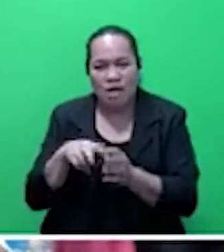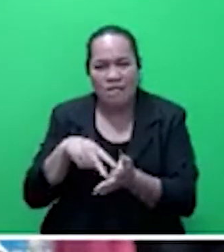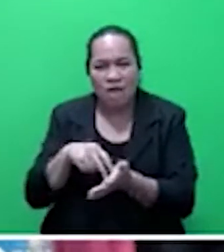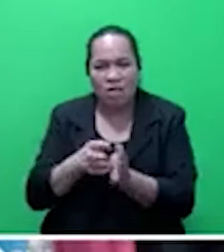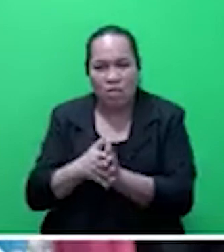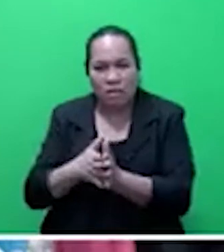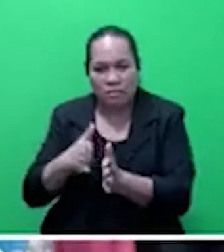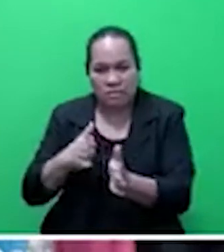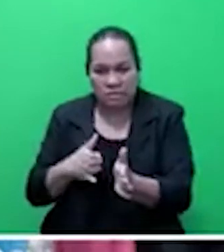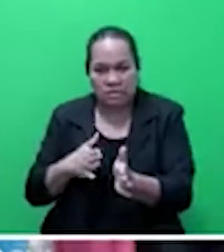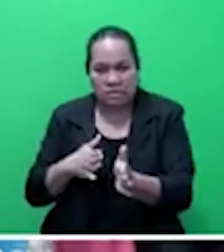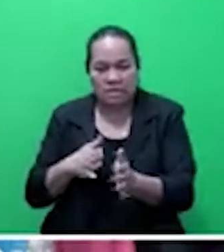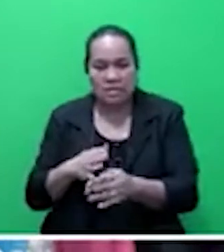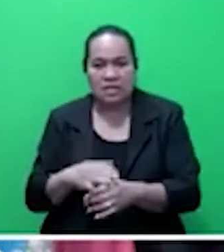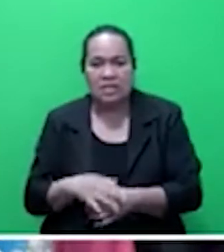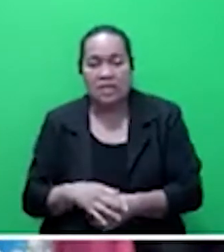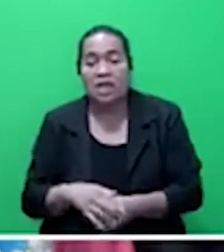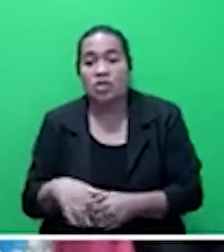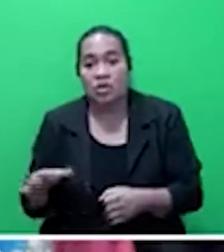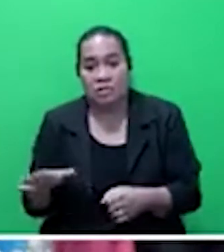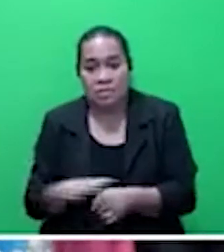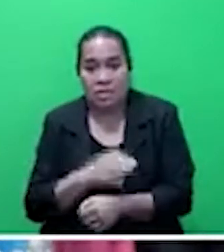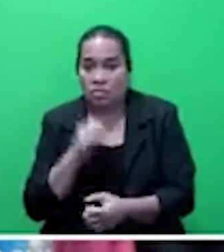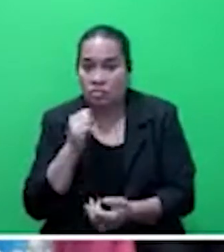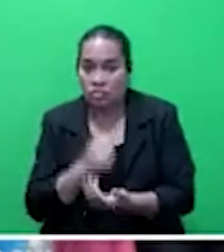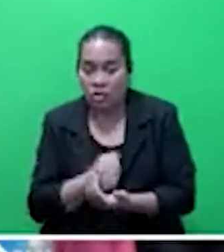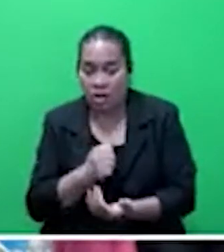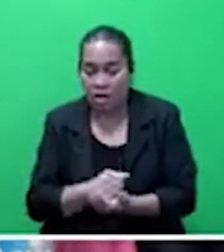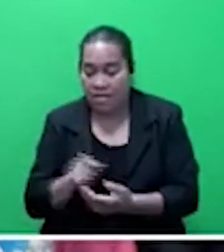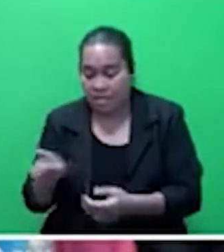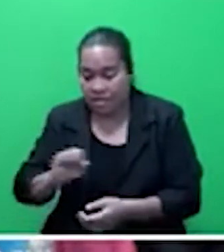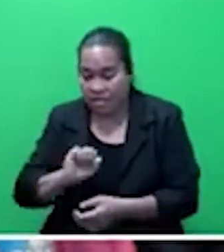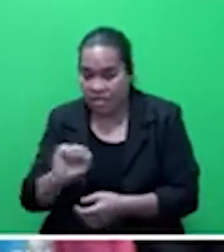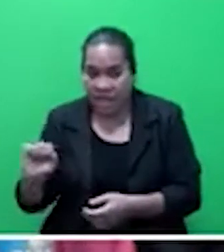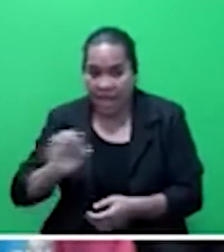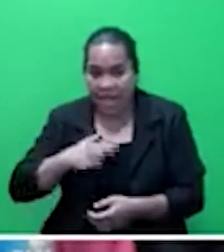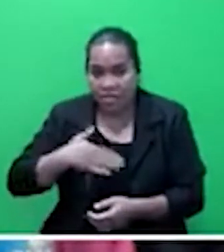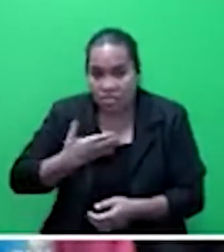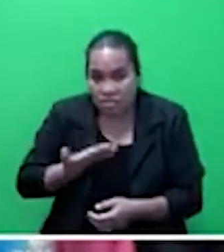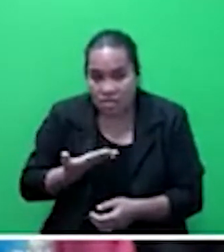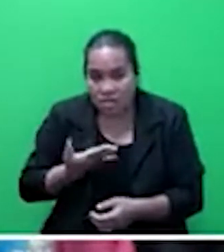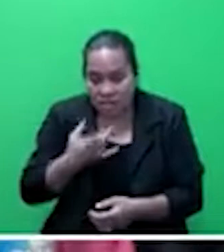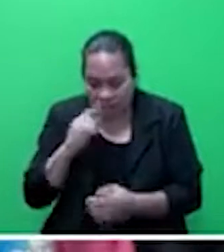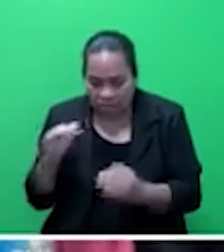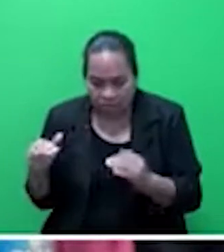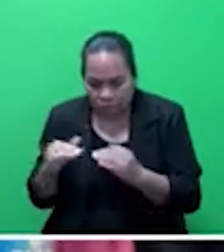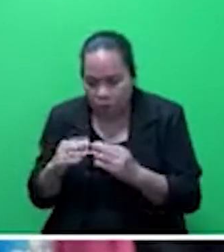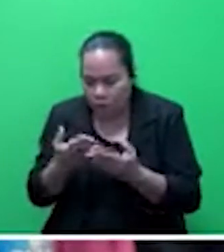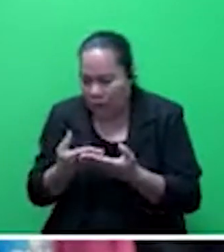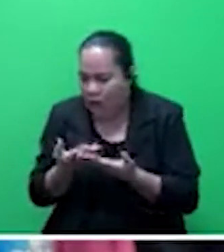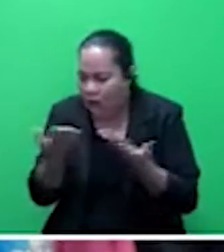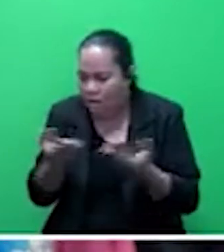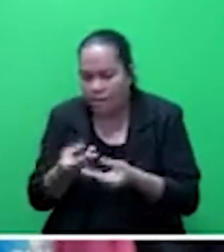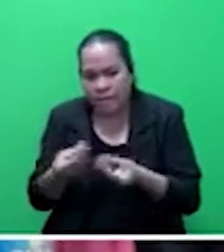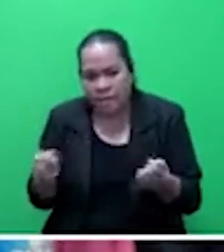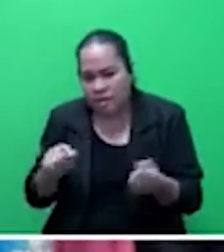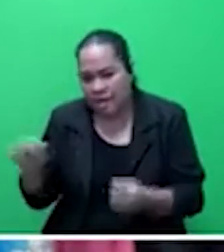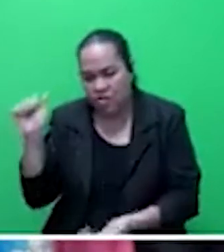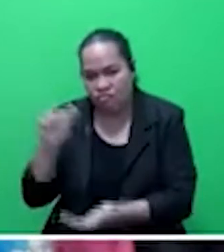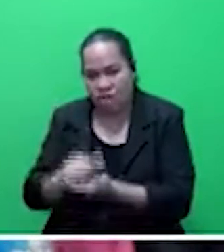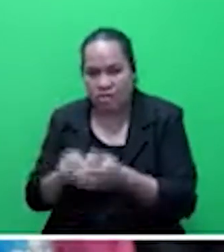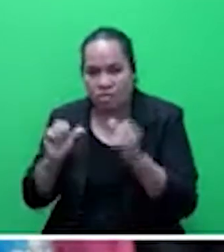natural hazards to ensure that the interests are adequately addressed and the rights are